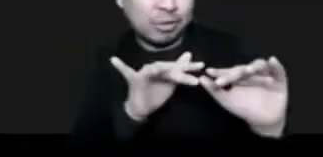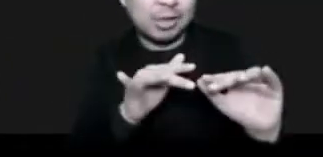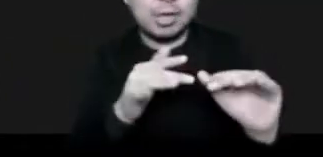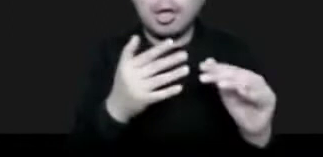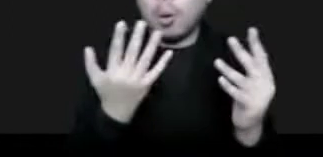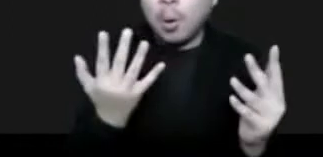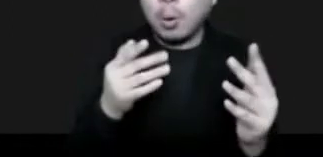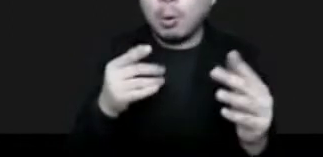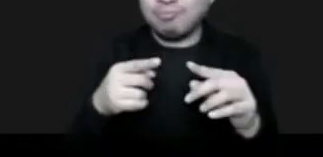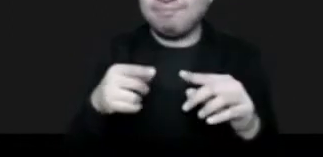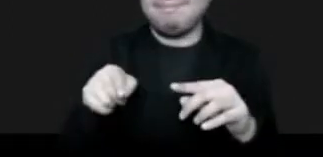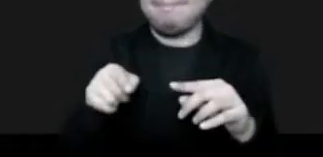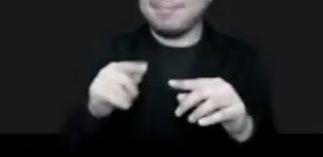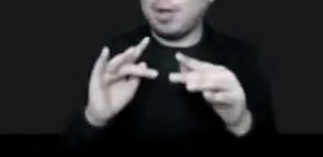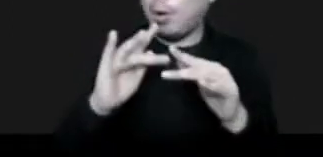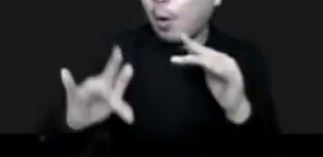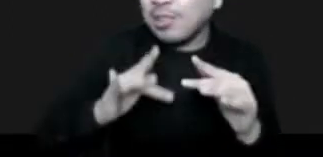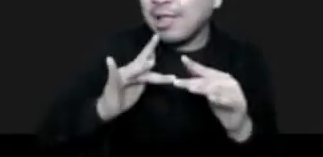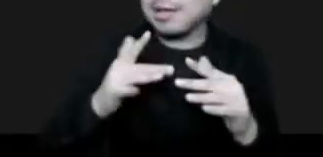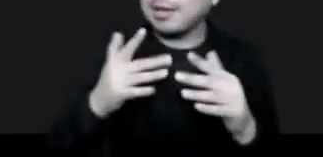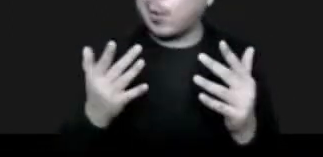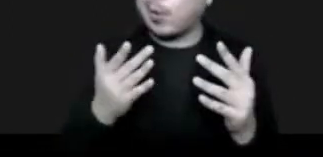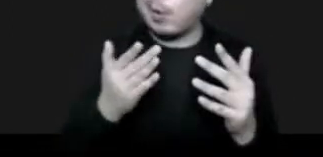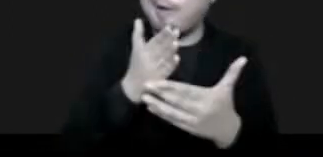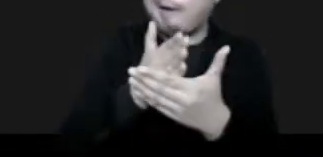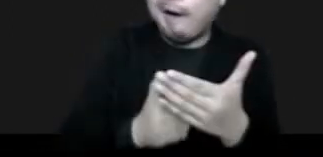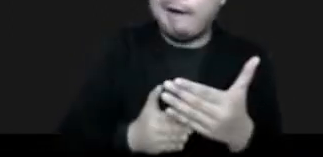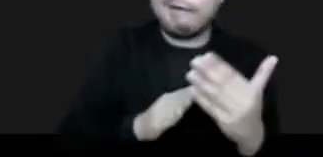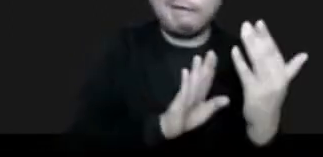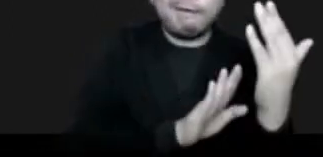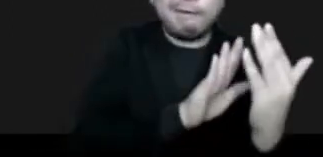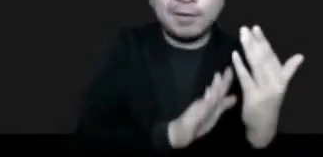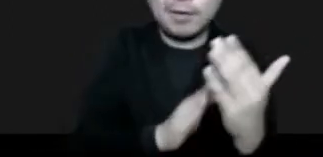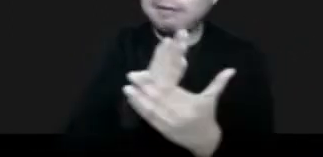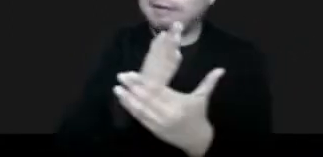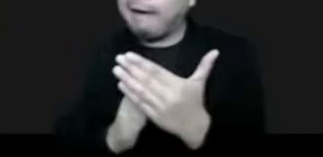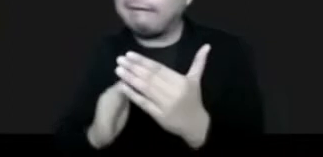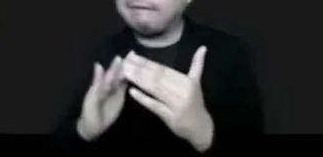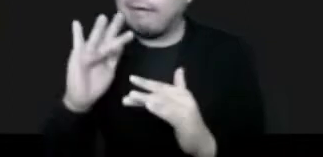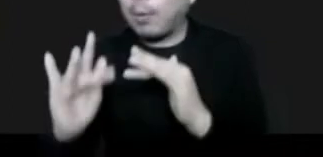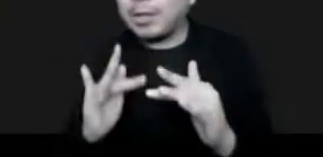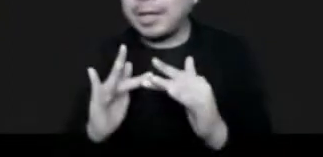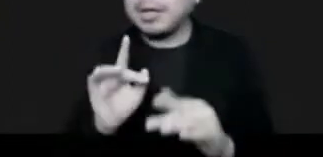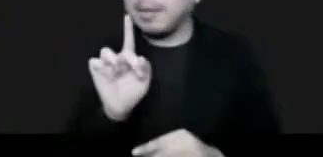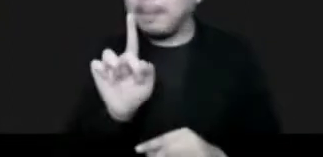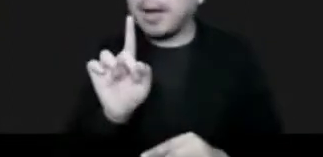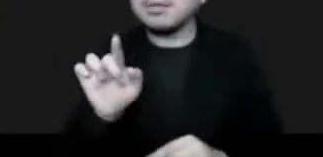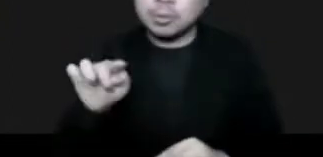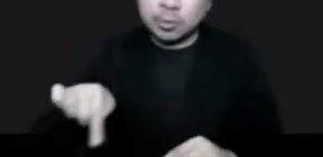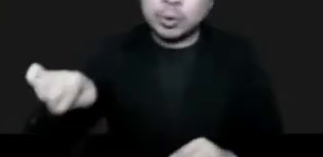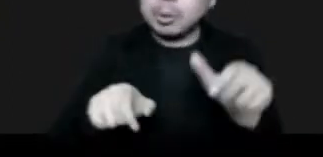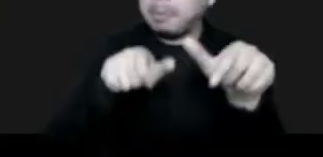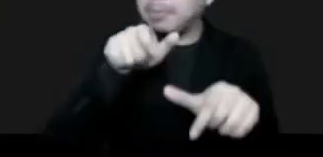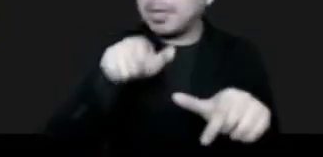but whatever form it takes, it is a great opportunity to bring your expertise from national and regional level to